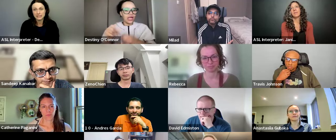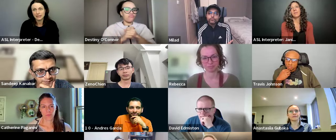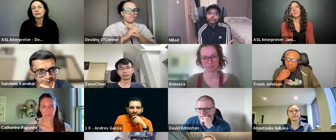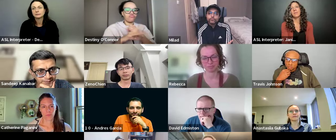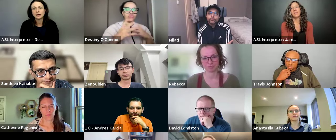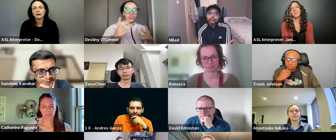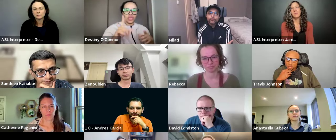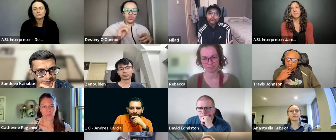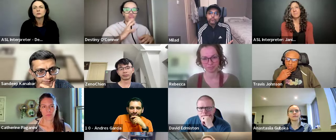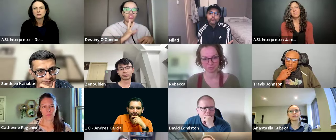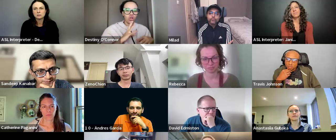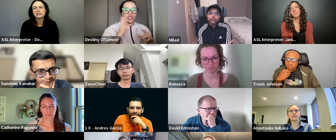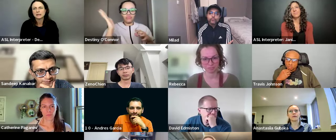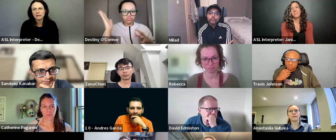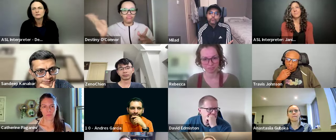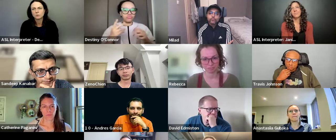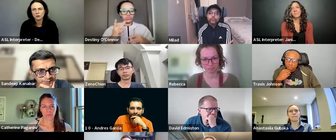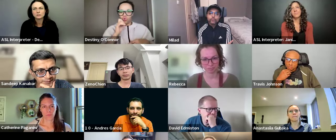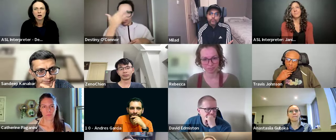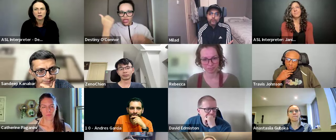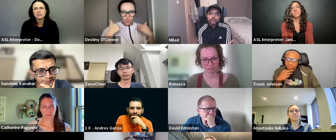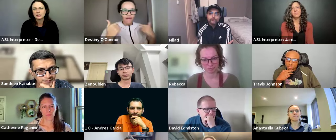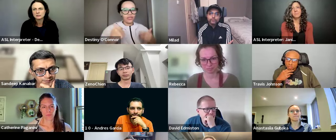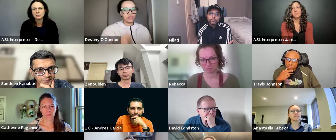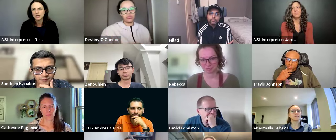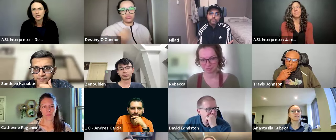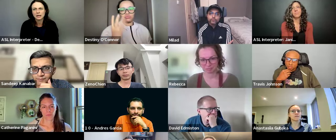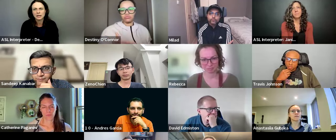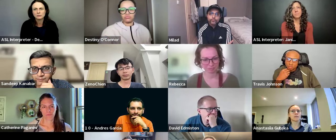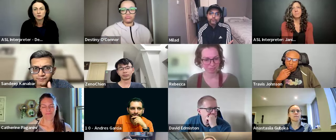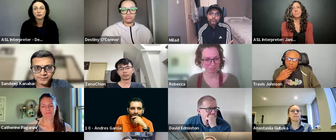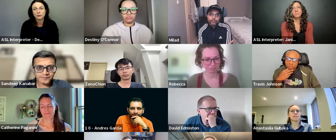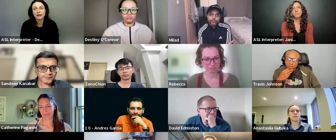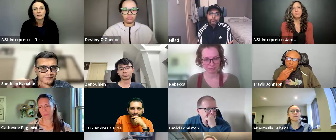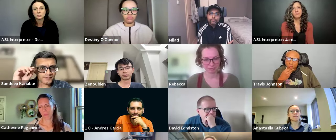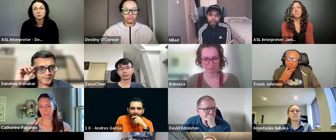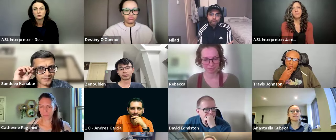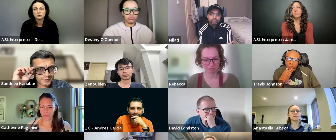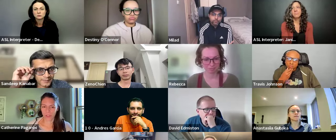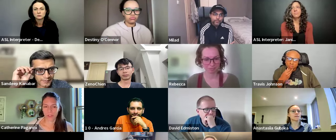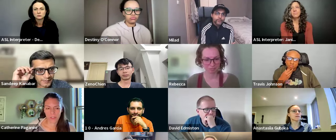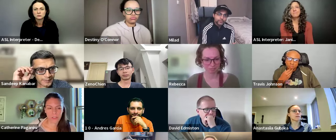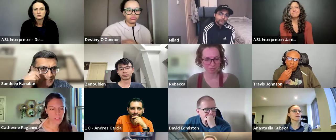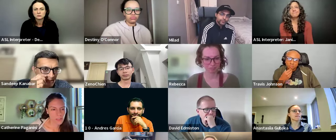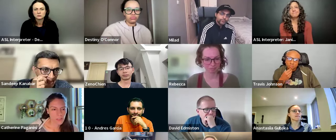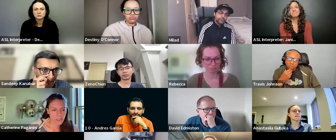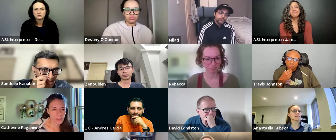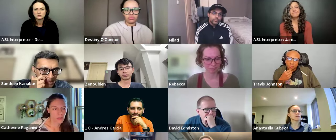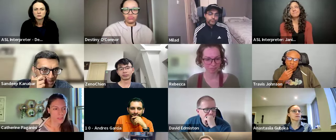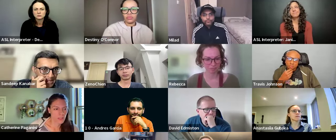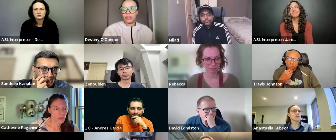and the media. Using the media kit for talks at Salt Lake, and don't forget we have that too.